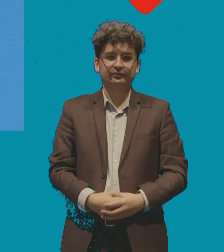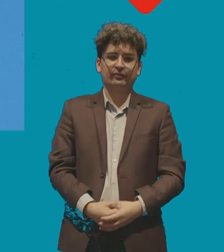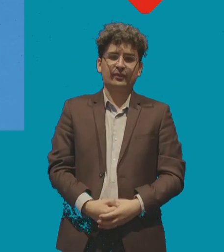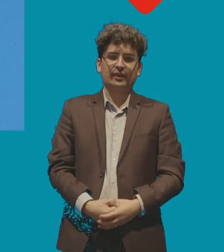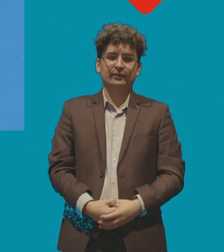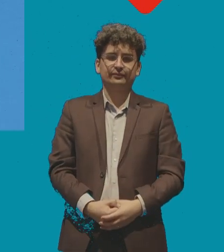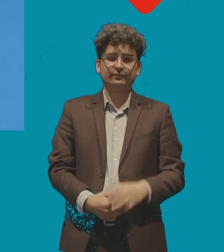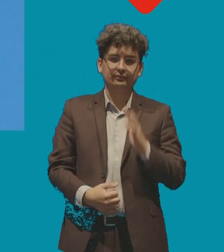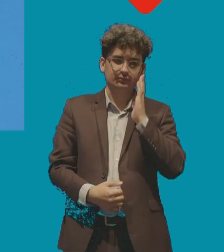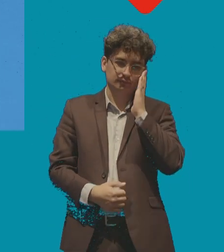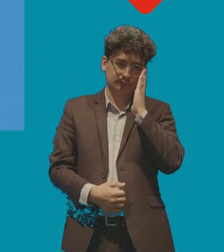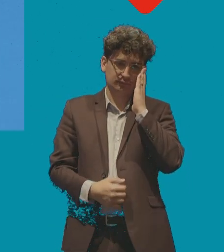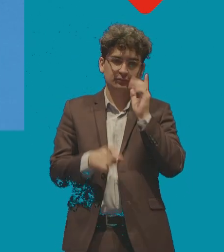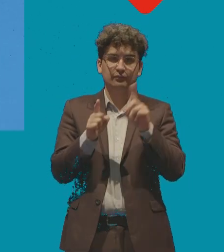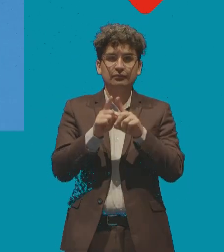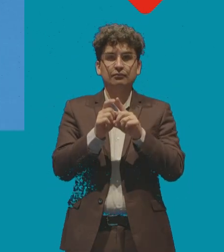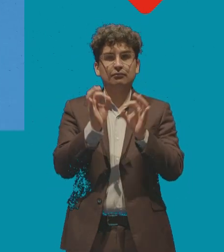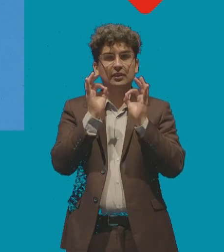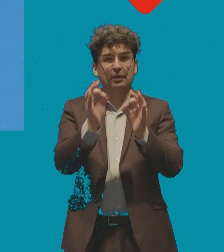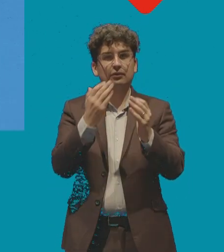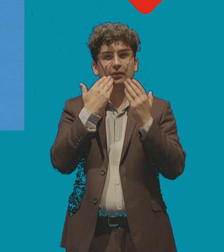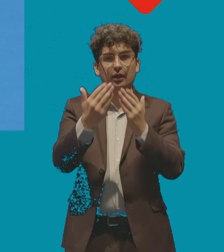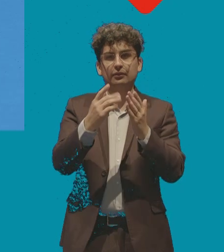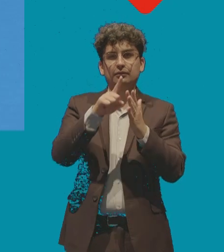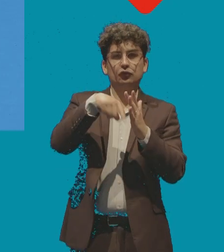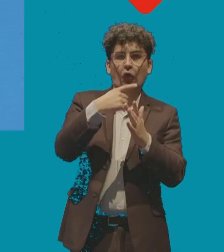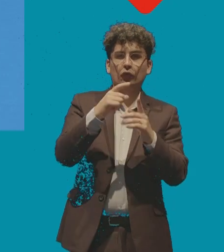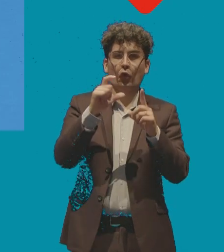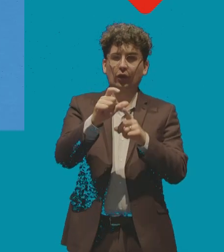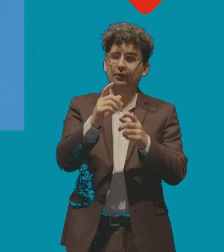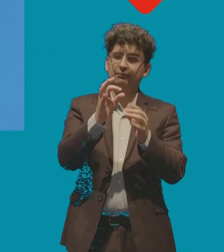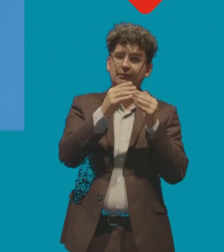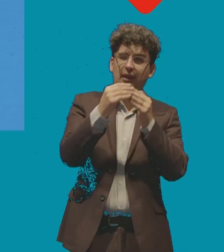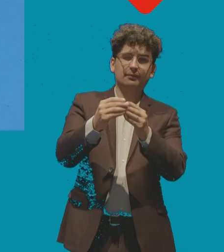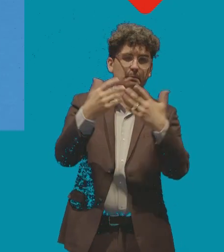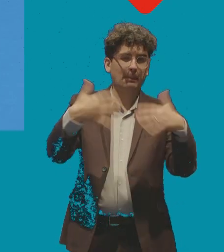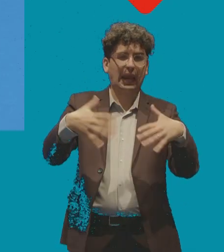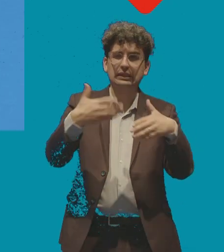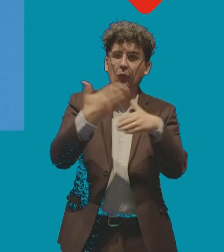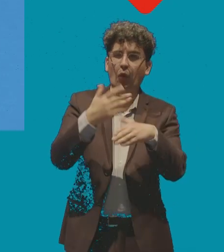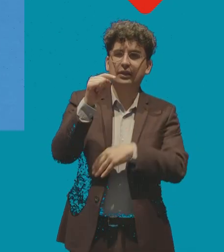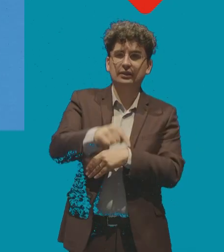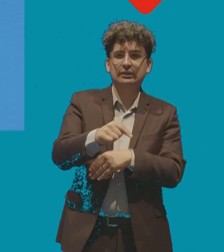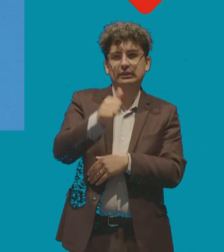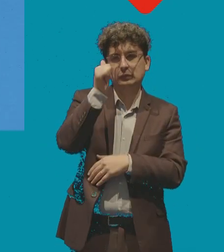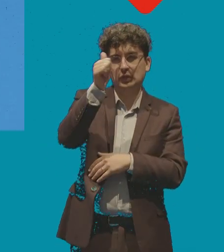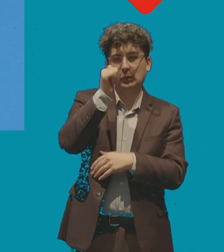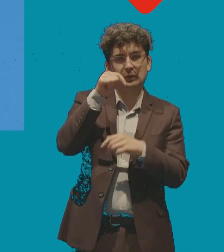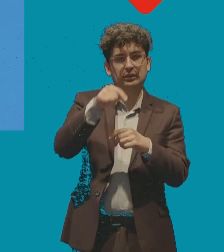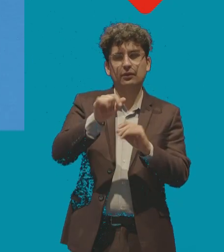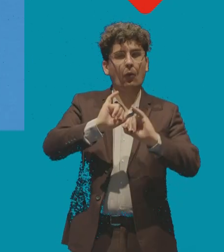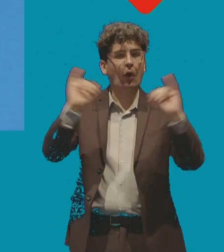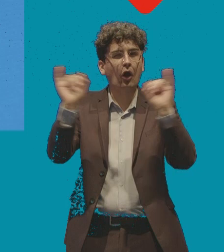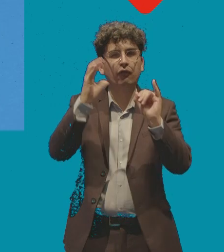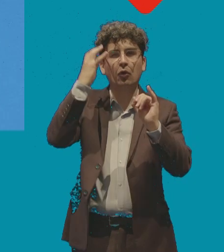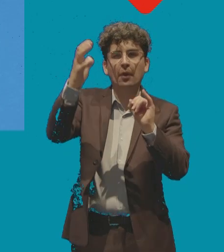I want to pay special tribute to Paul O'Connor, who led our brilliant work on this. But as we know, this nasty government is relentless in its